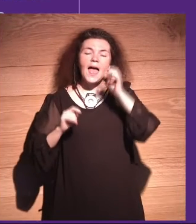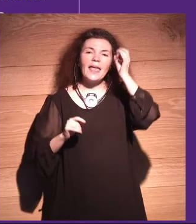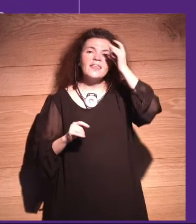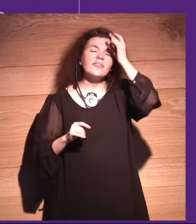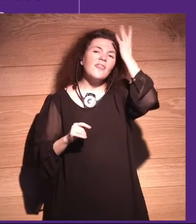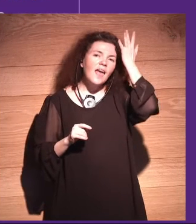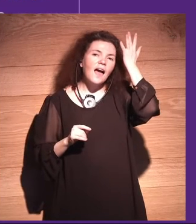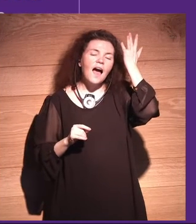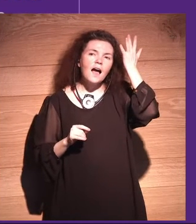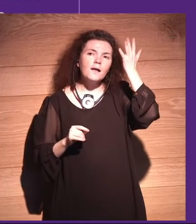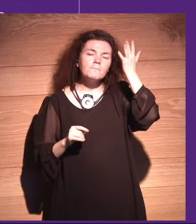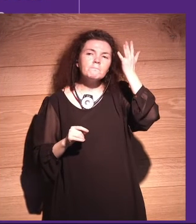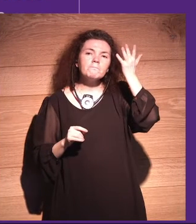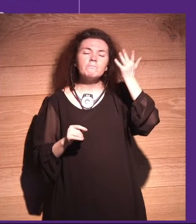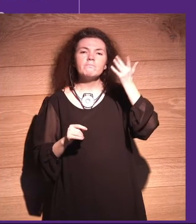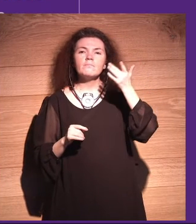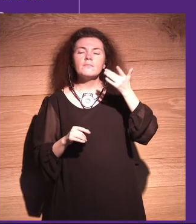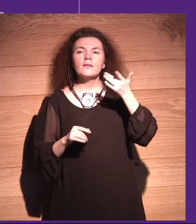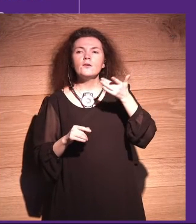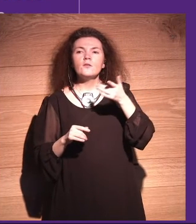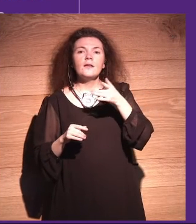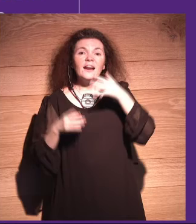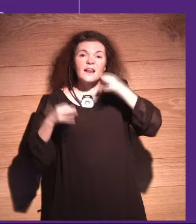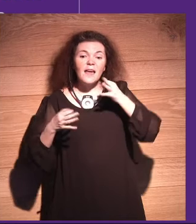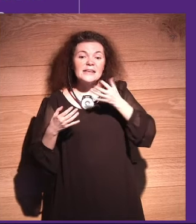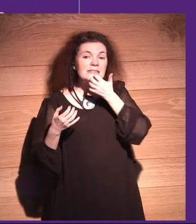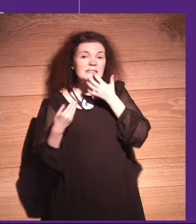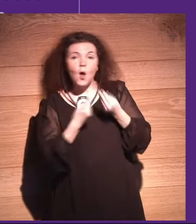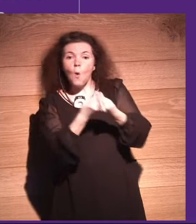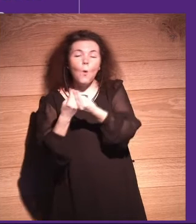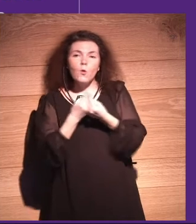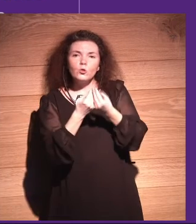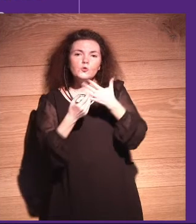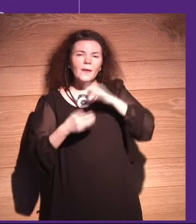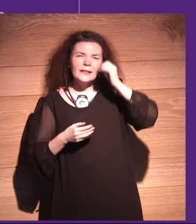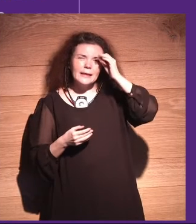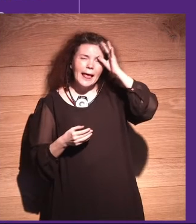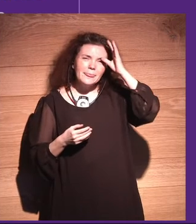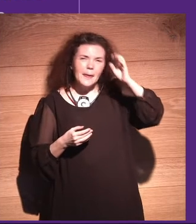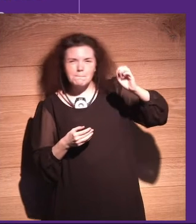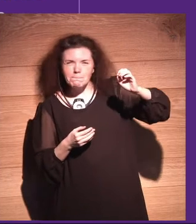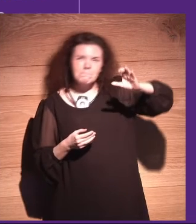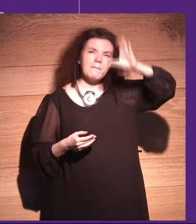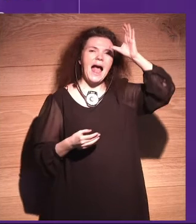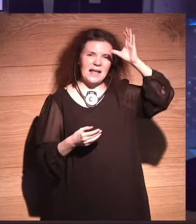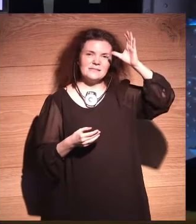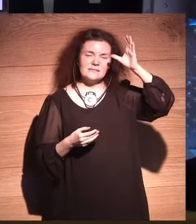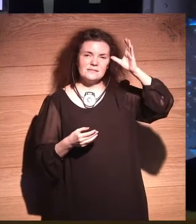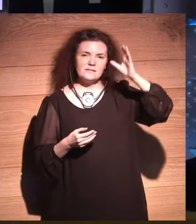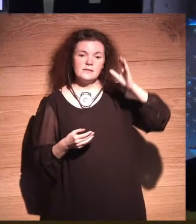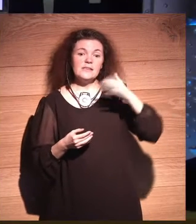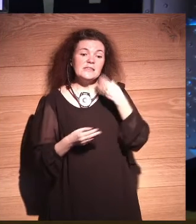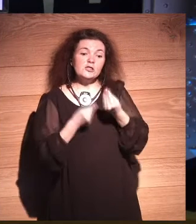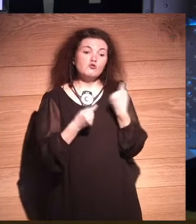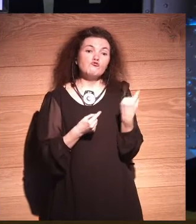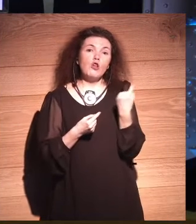actually become smarter working together than we can do by ourselves. So I want us to imagine a future for a moment, and that's the